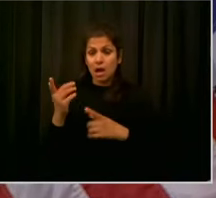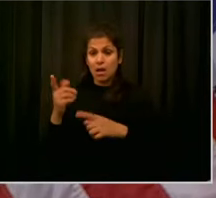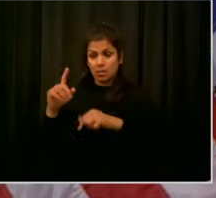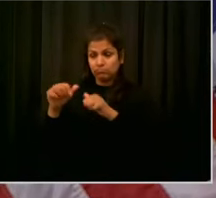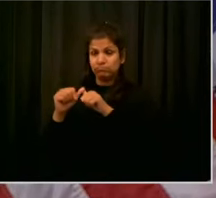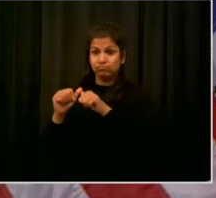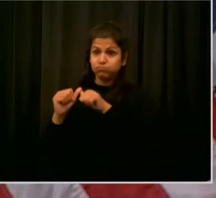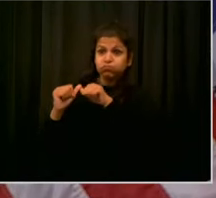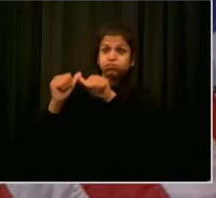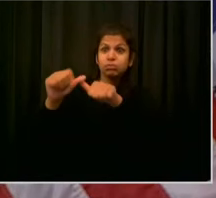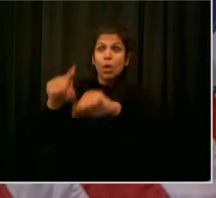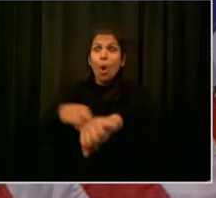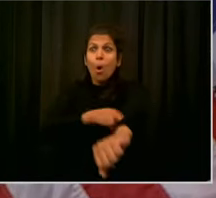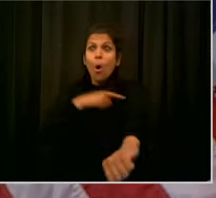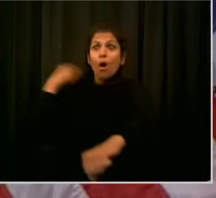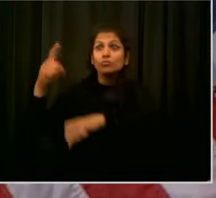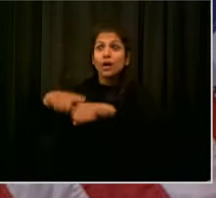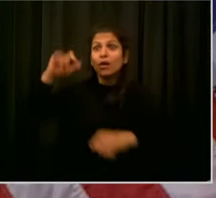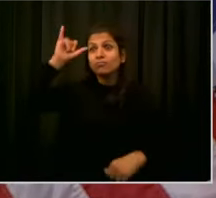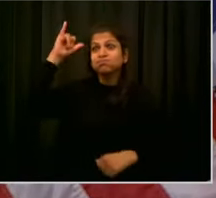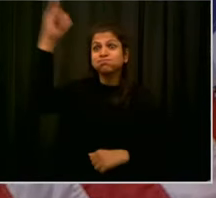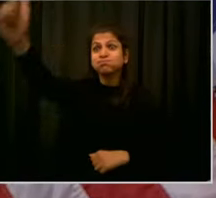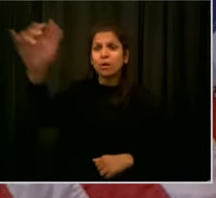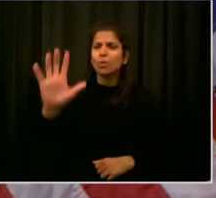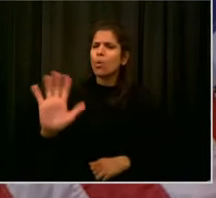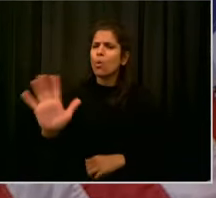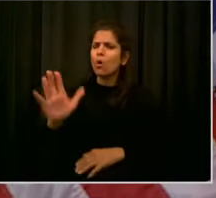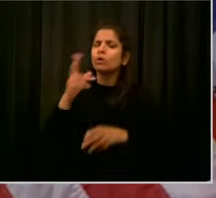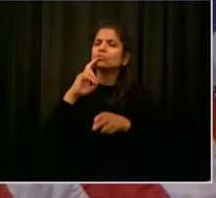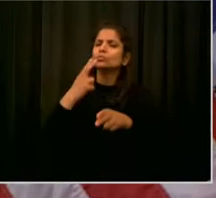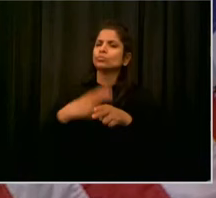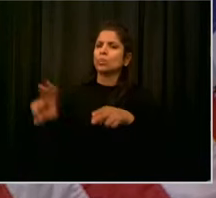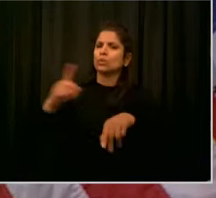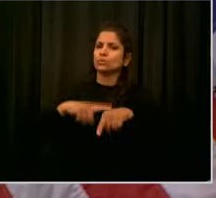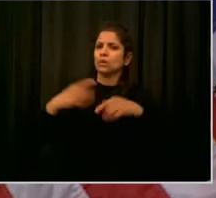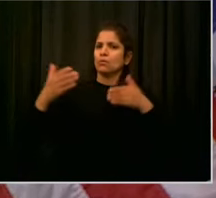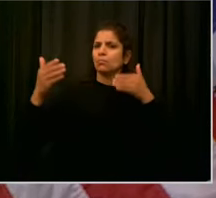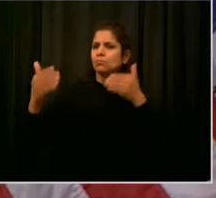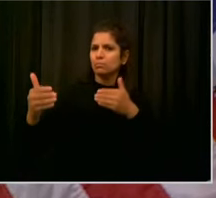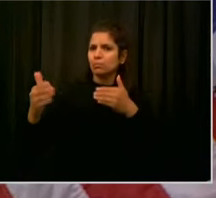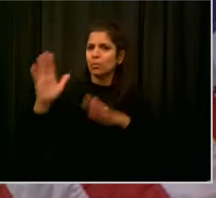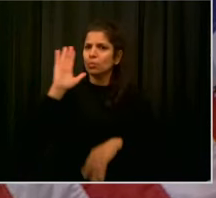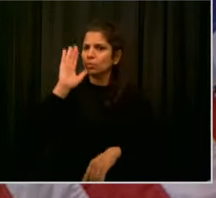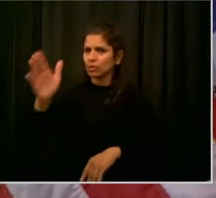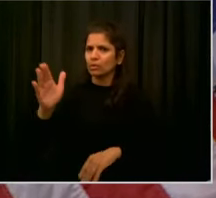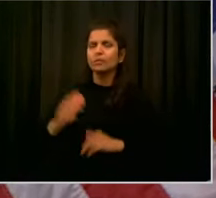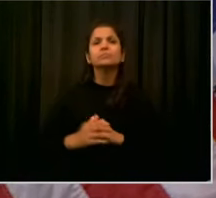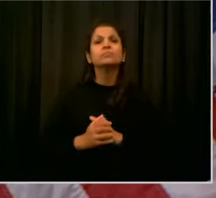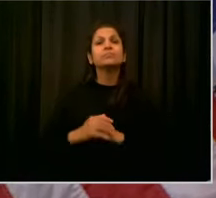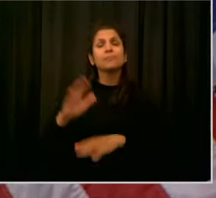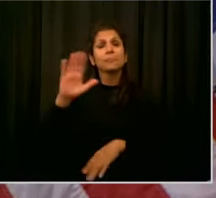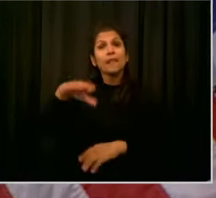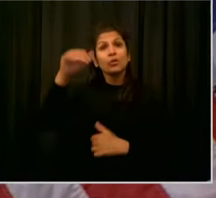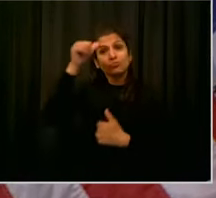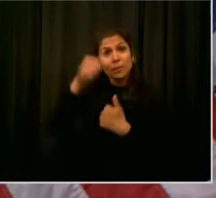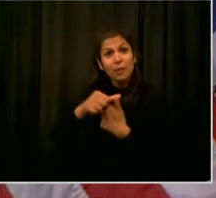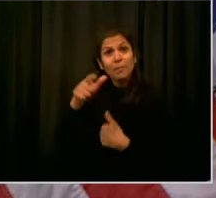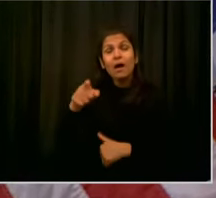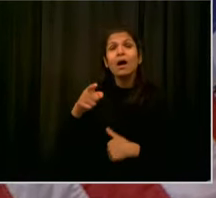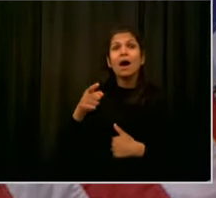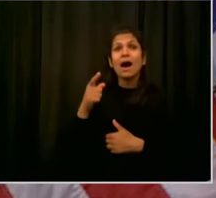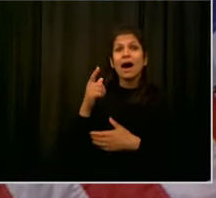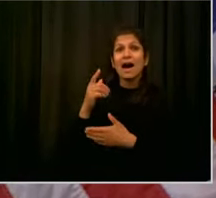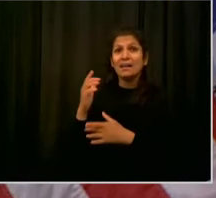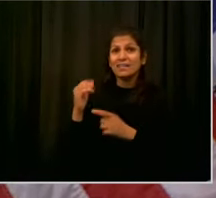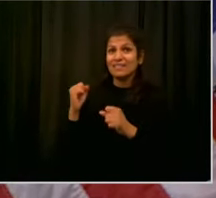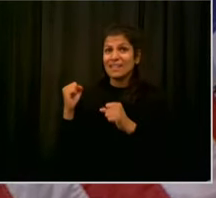terms of fighting global warming. That can't be our future. But in the short term, do I believe people will use their cars more or for-hire vehicles